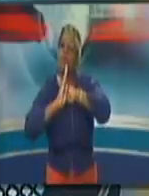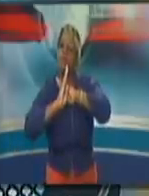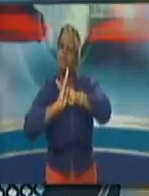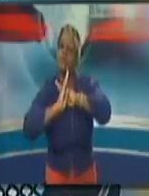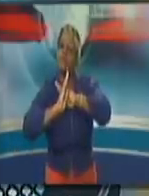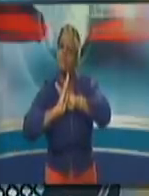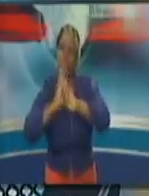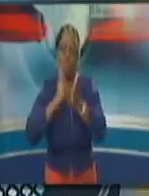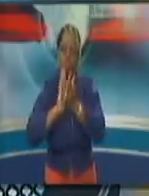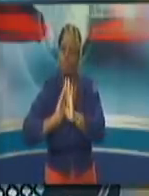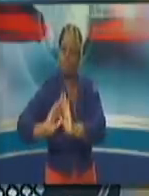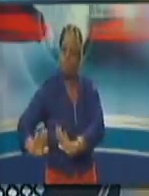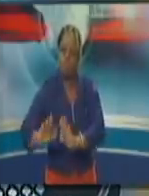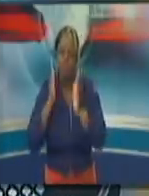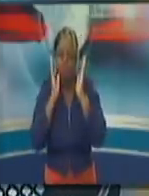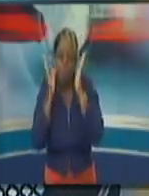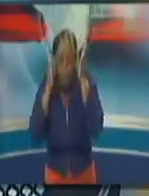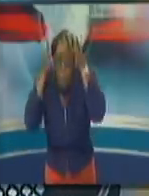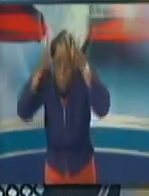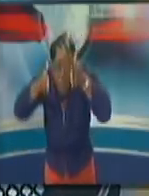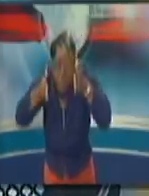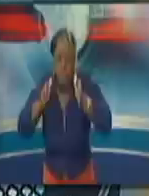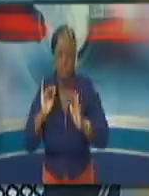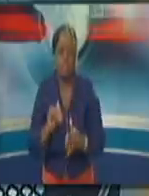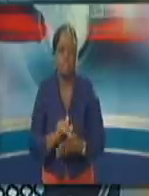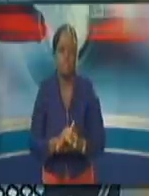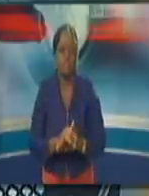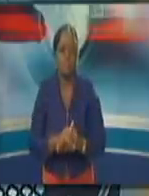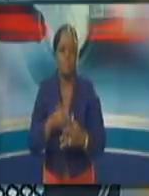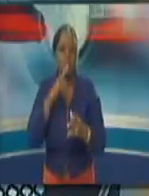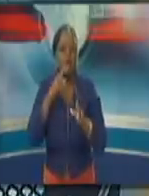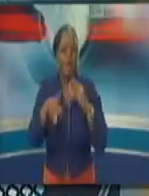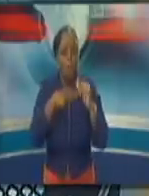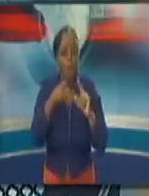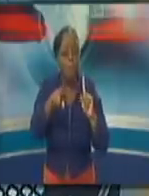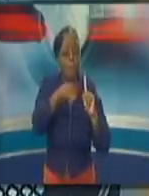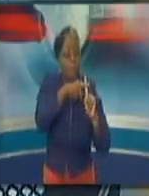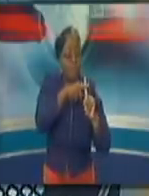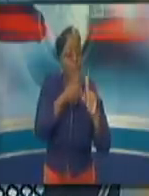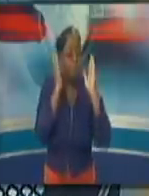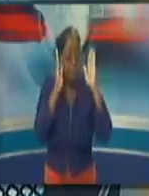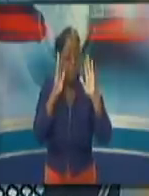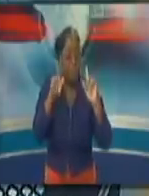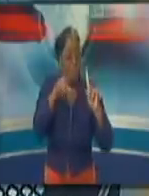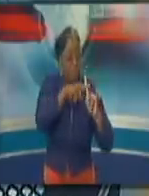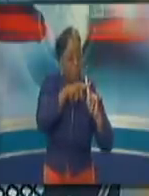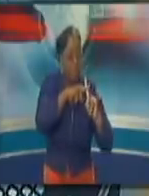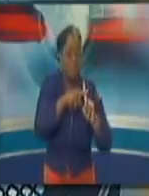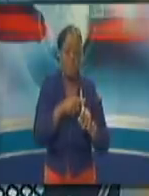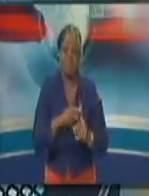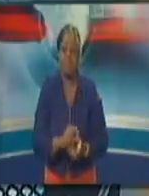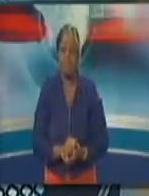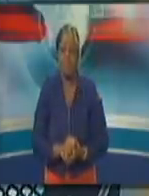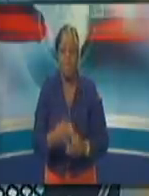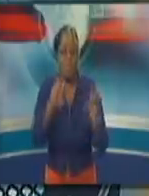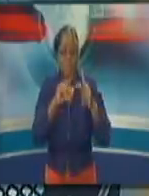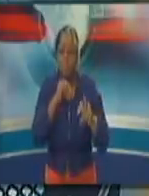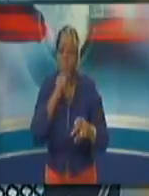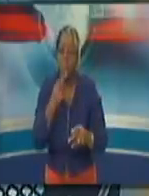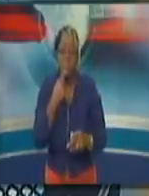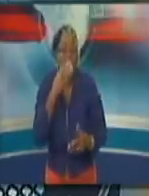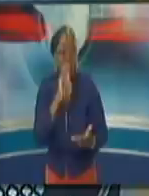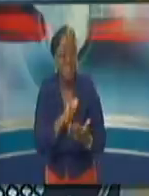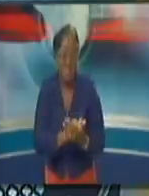that and expose yourself to things that are more positive and more helpful. Okay, people should not be doing that.